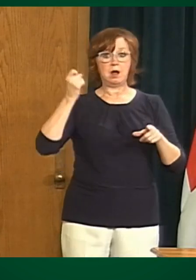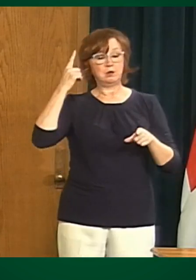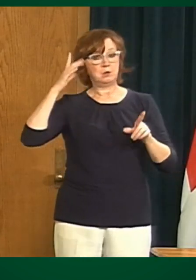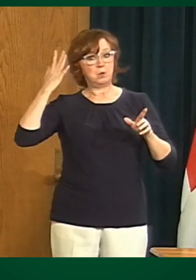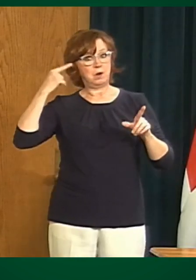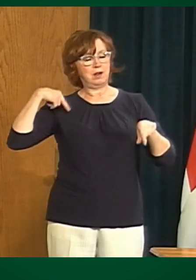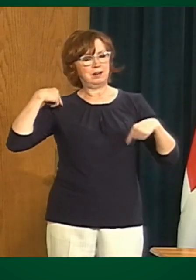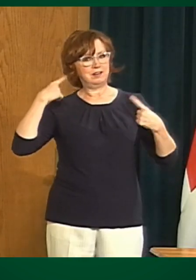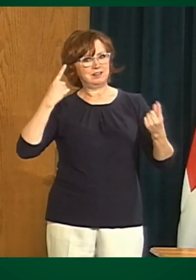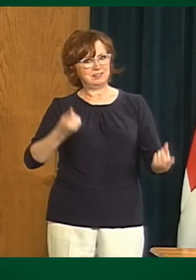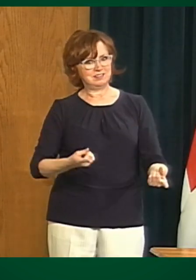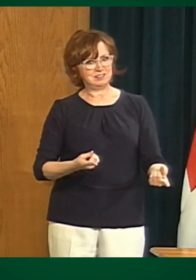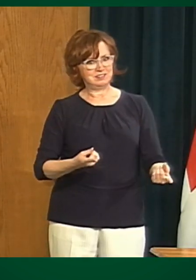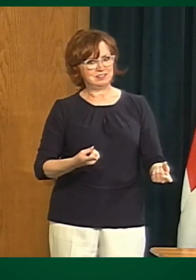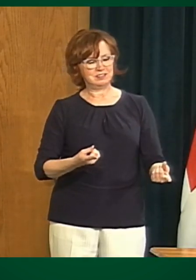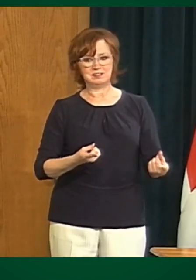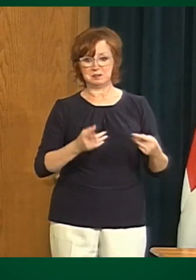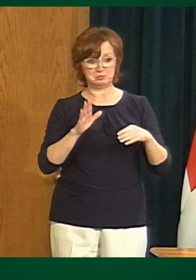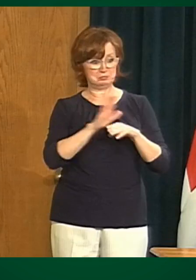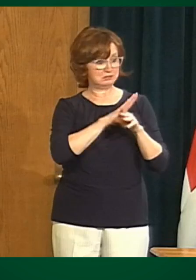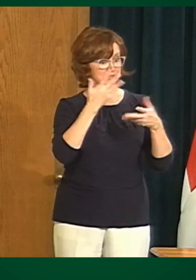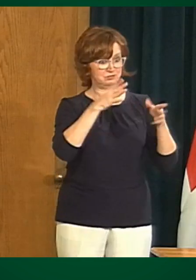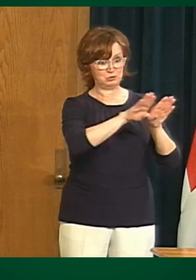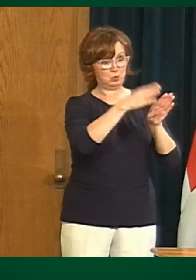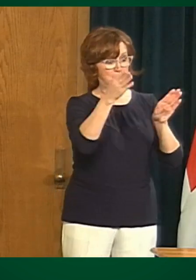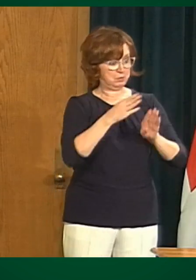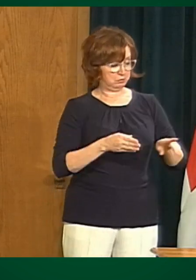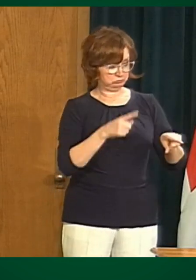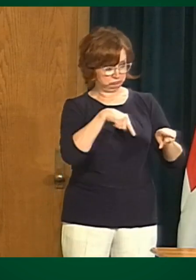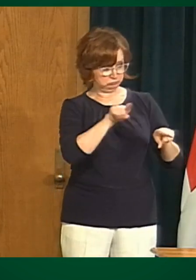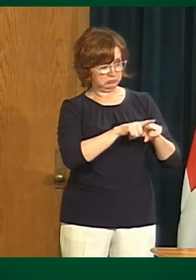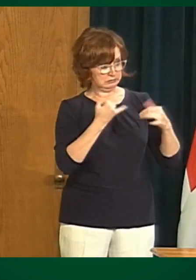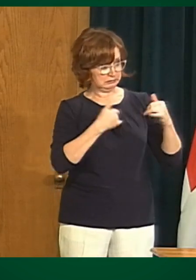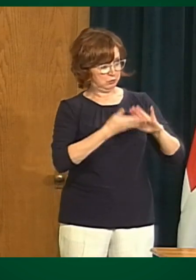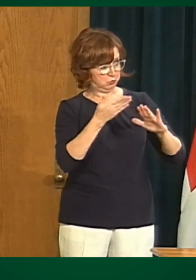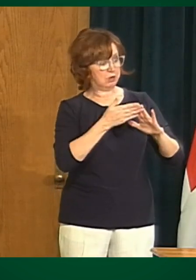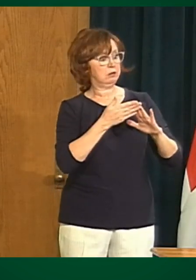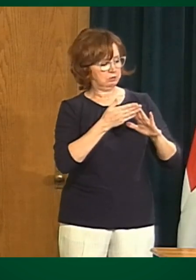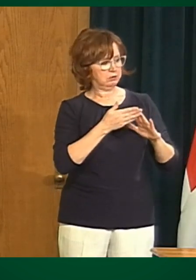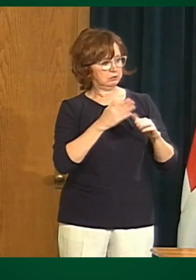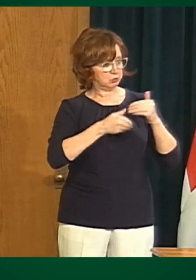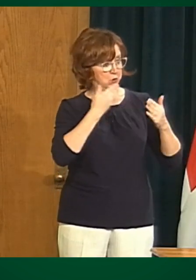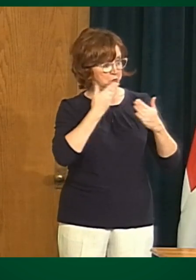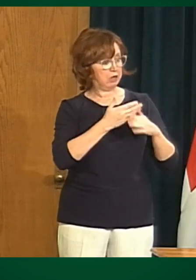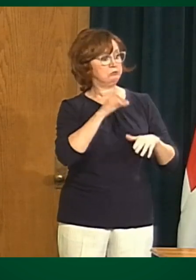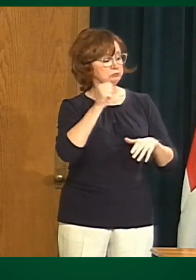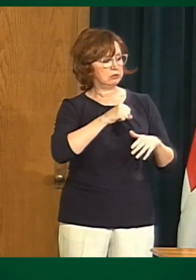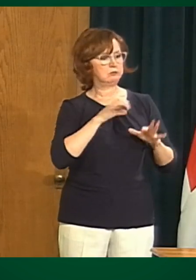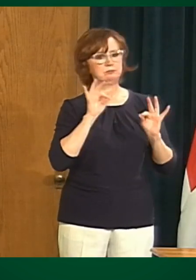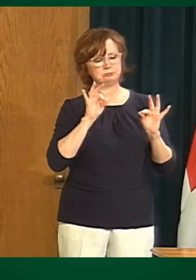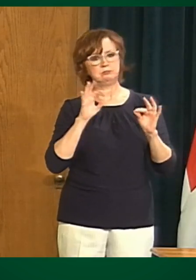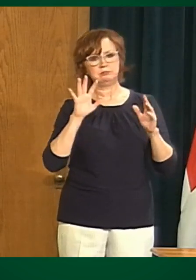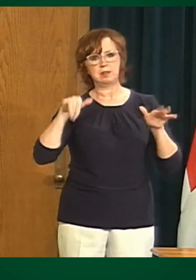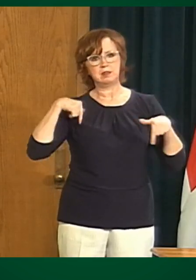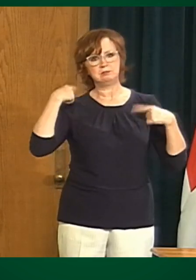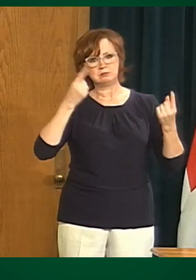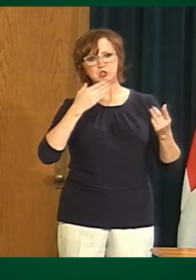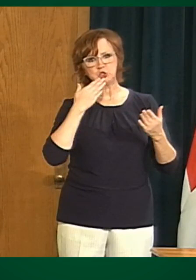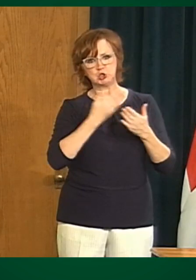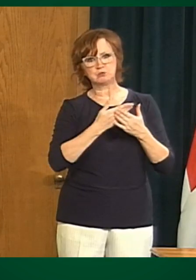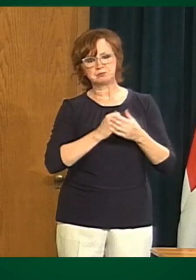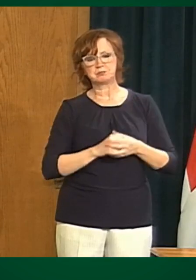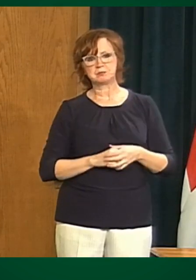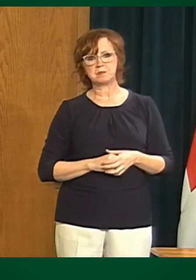throughout this essential service, providing essential services to our communities all along throughout the course of the past month. And we have been